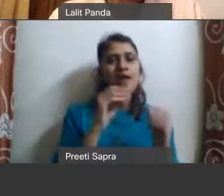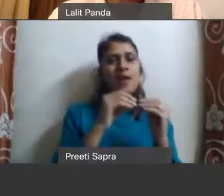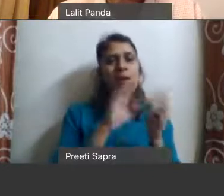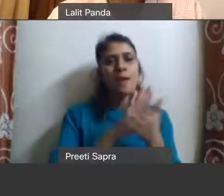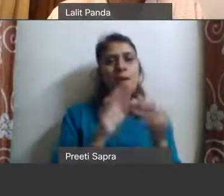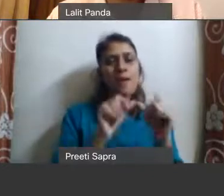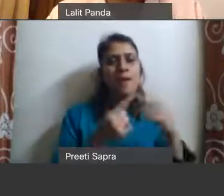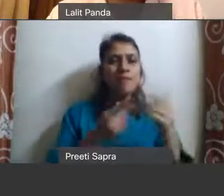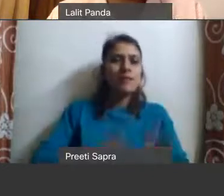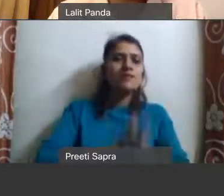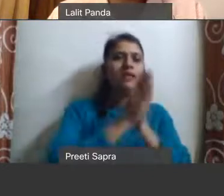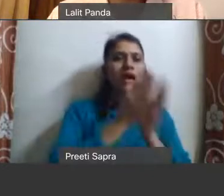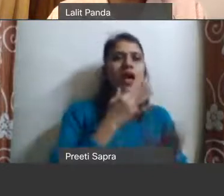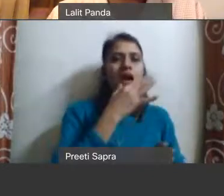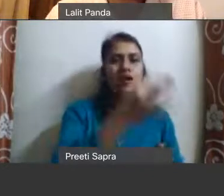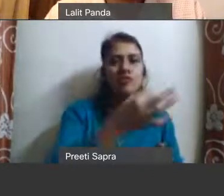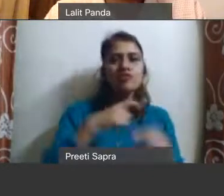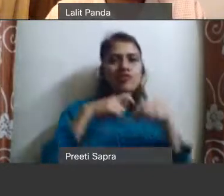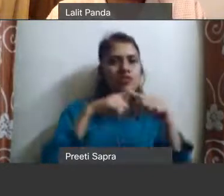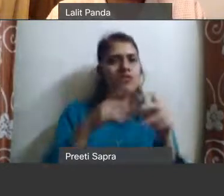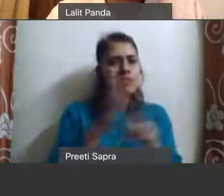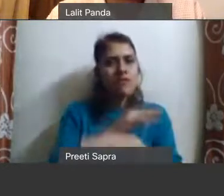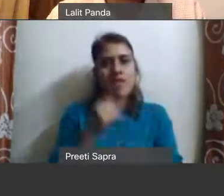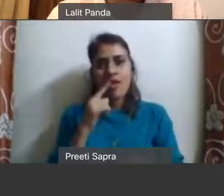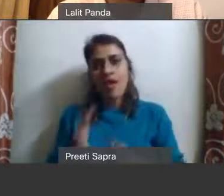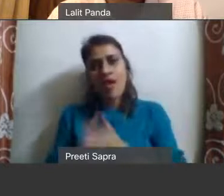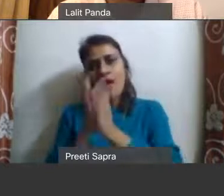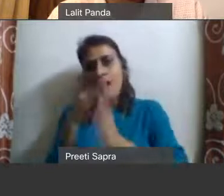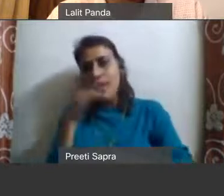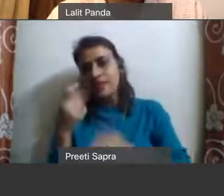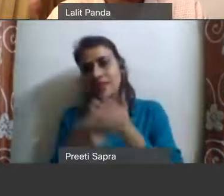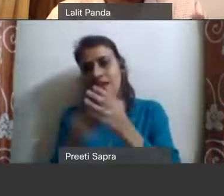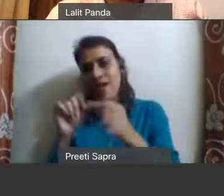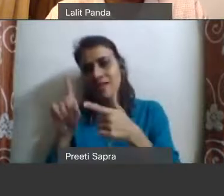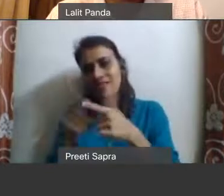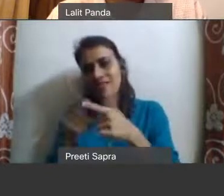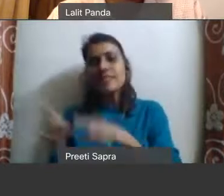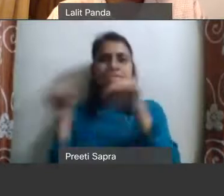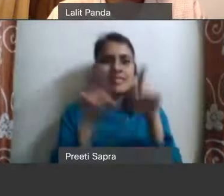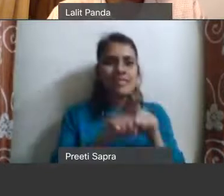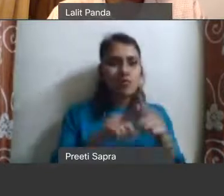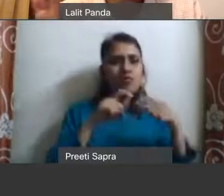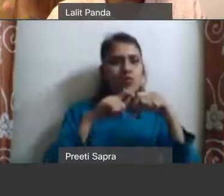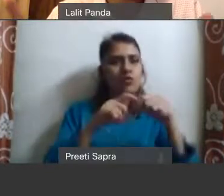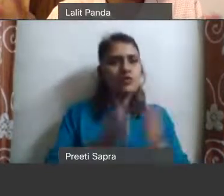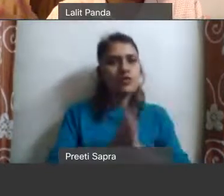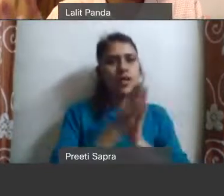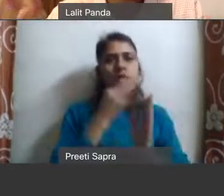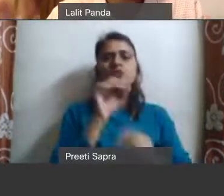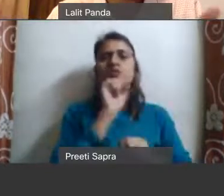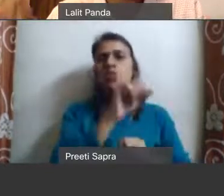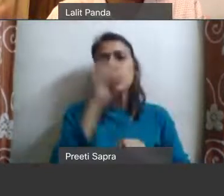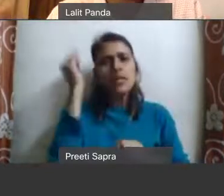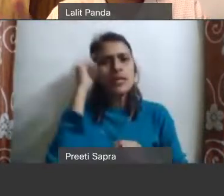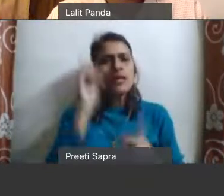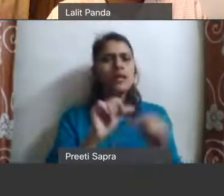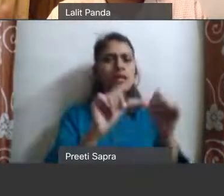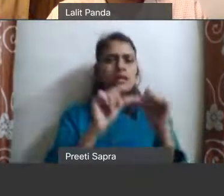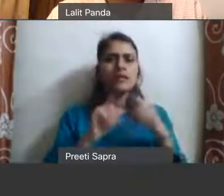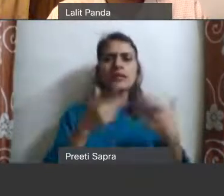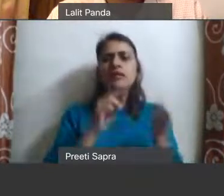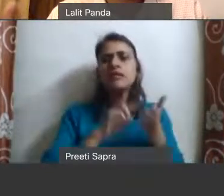sort of the inverse of the question that I just asked Ms. Raj. I want to pose to you, Mr. Bhatt. There's this there's